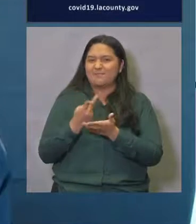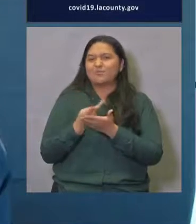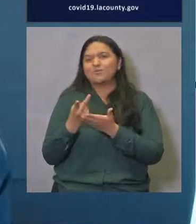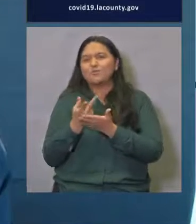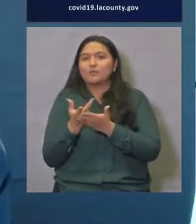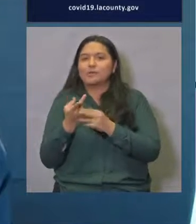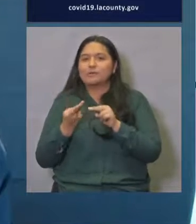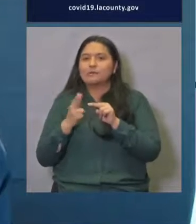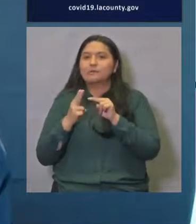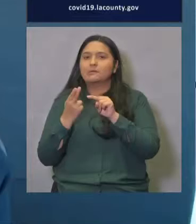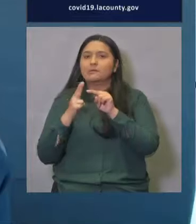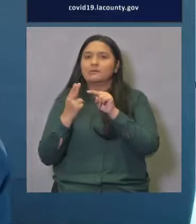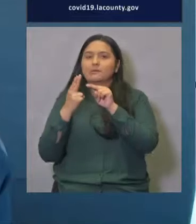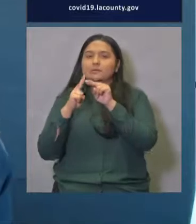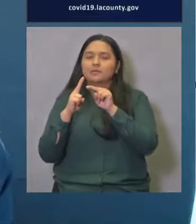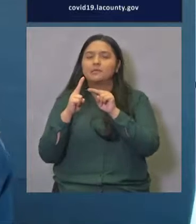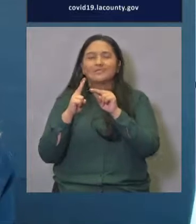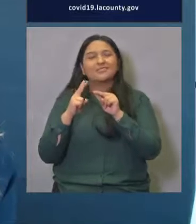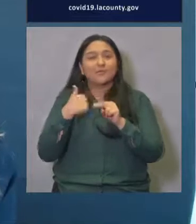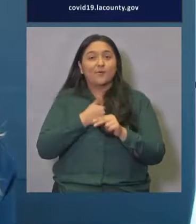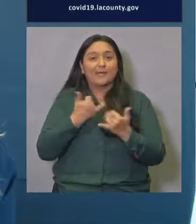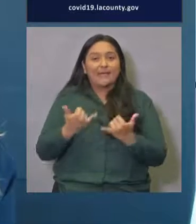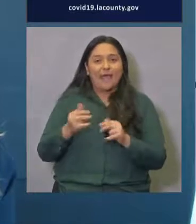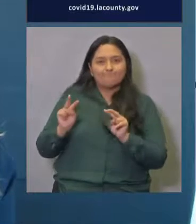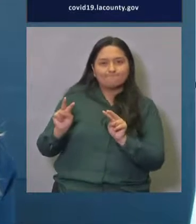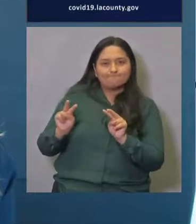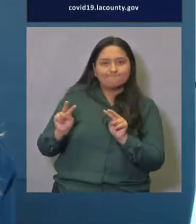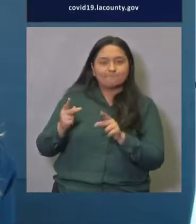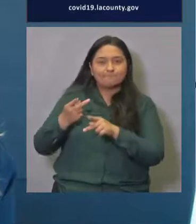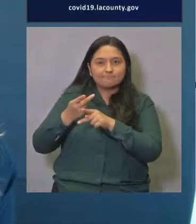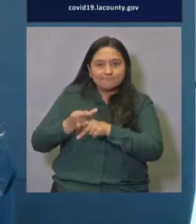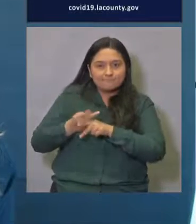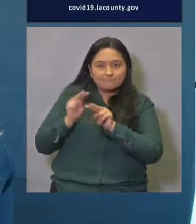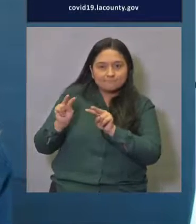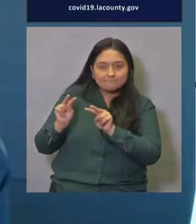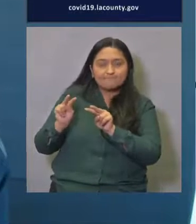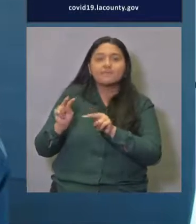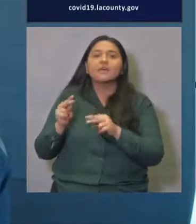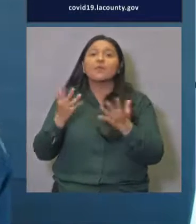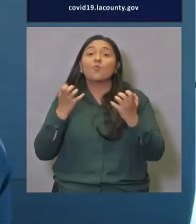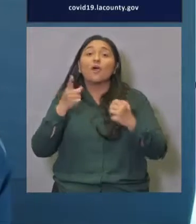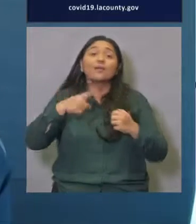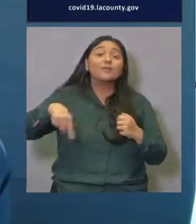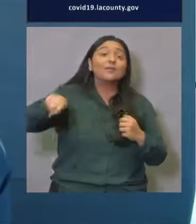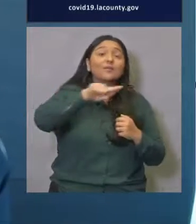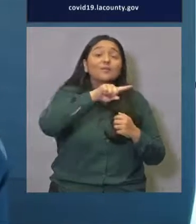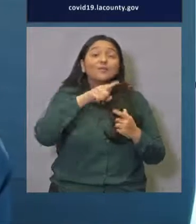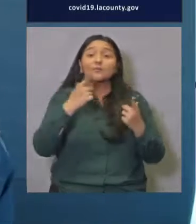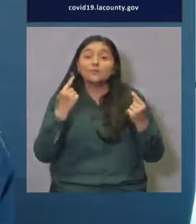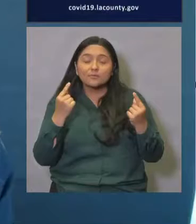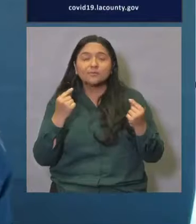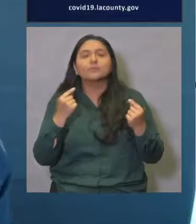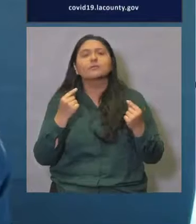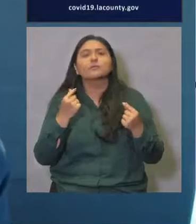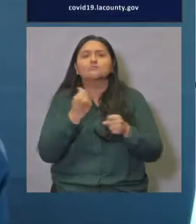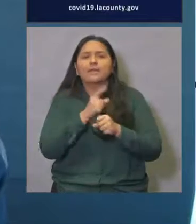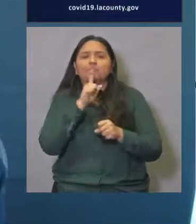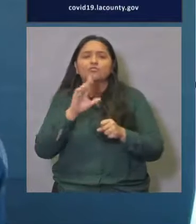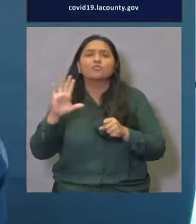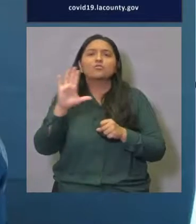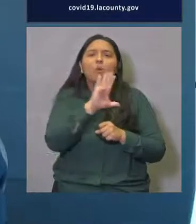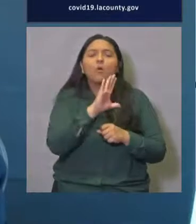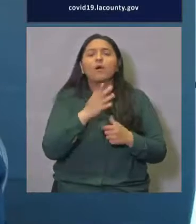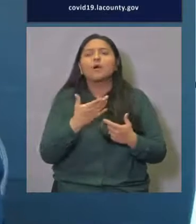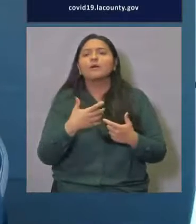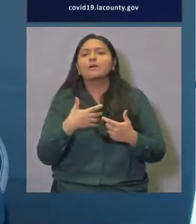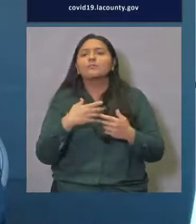want to watch that closely, and we want people to do everything that they can to really be able to keep their own behavior in a